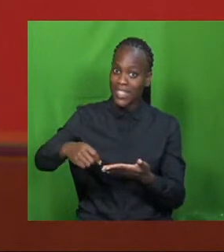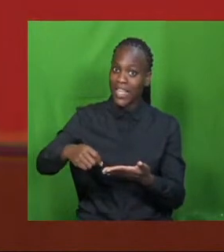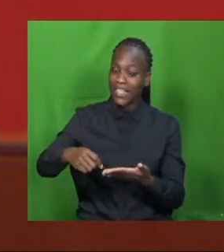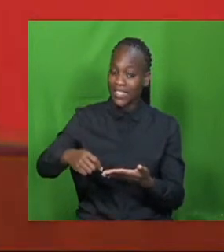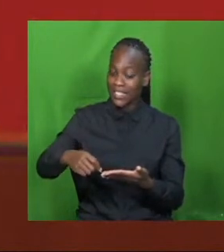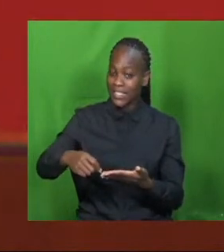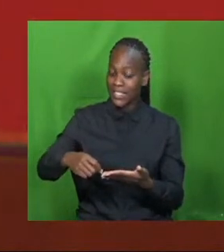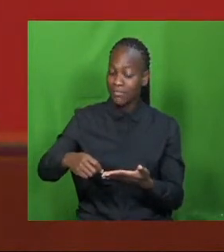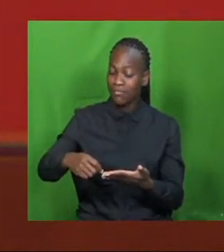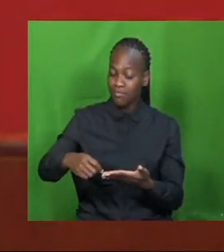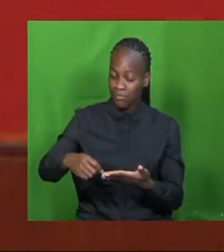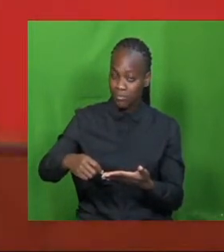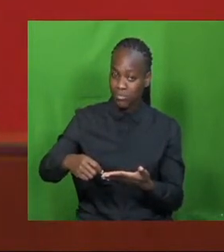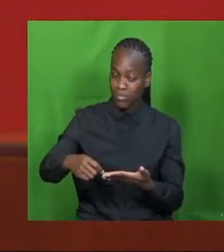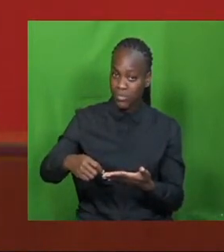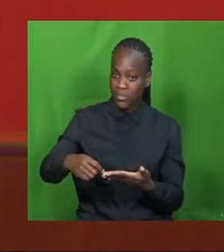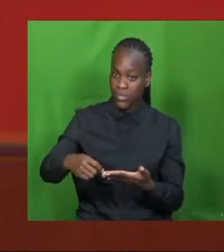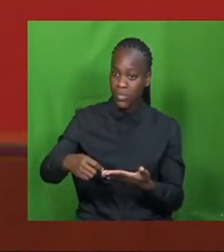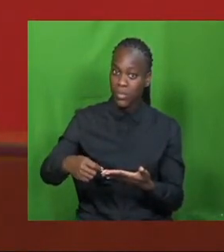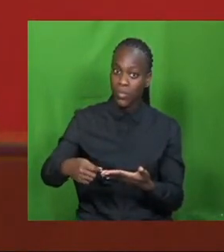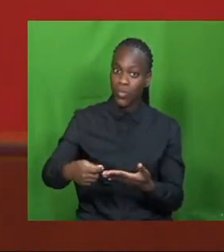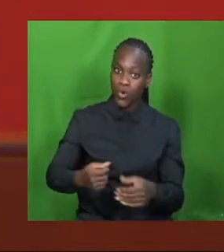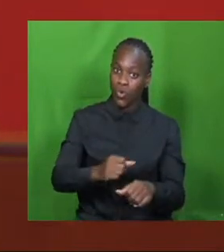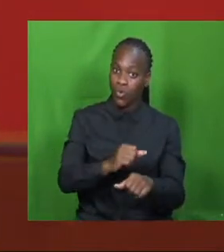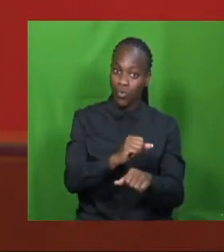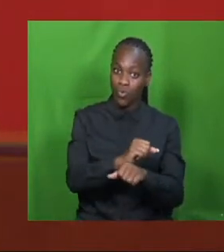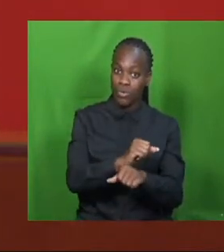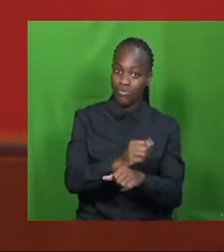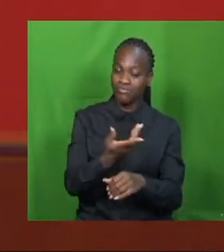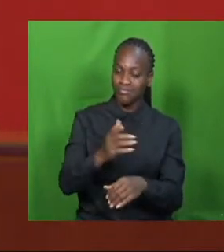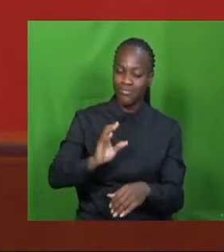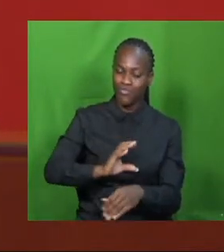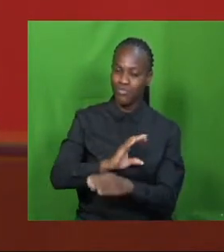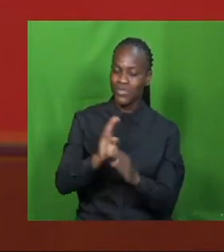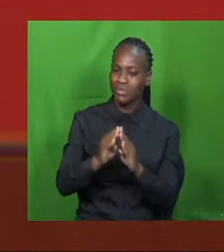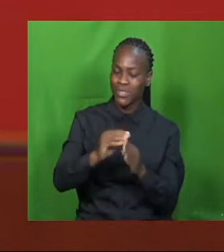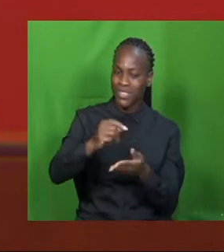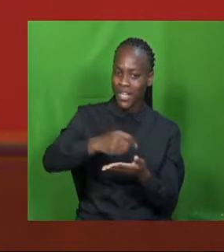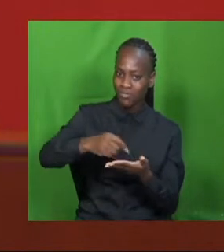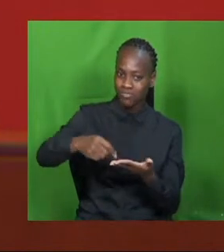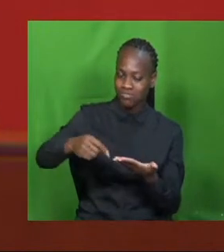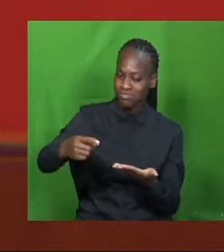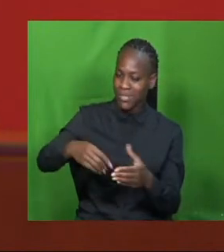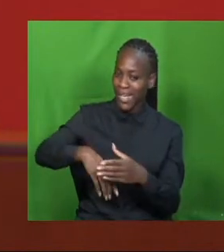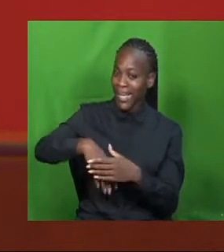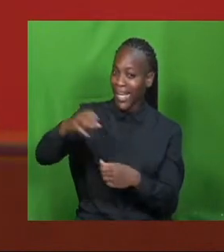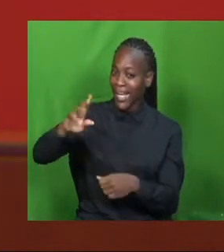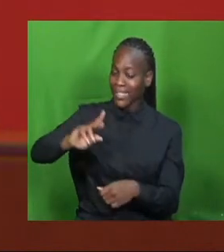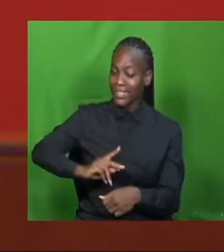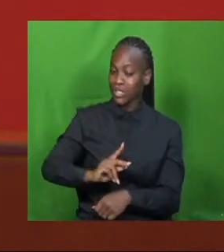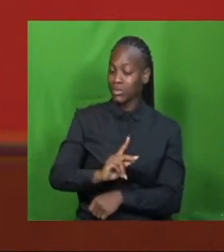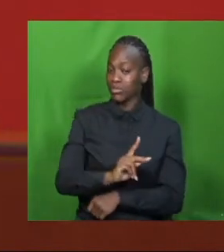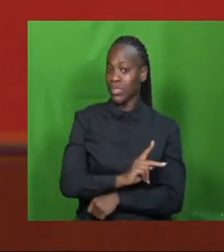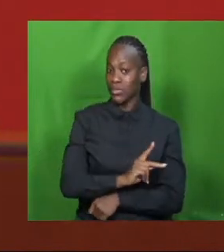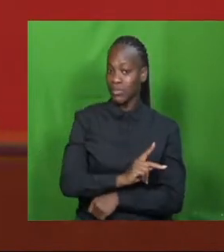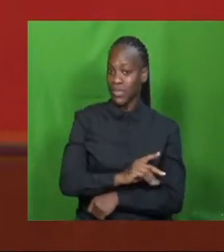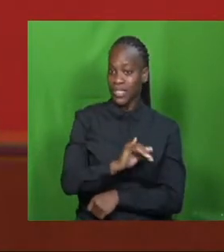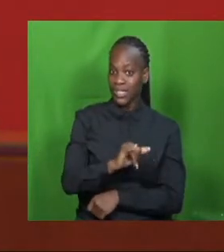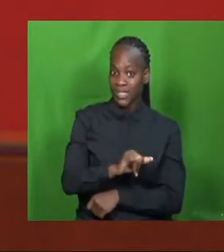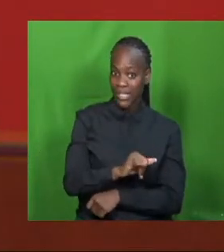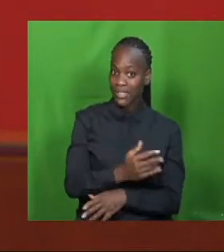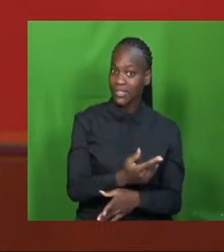evidence that they have completed the form requesting for absence with permission, that definitely will have to